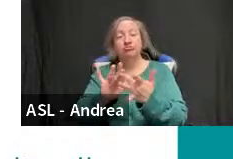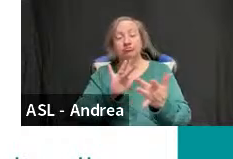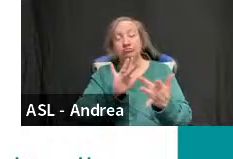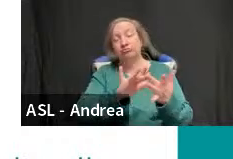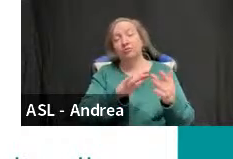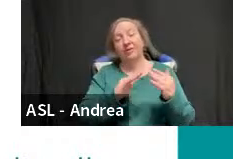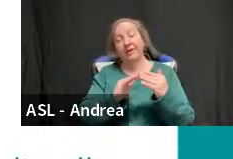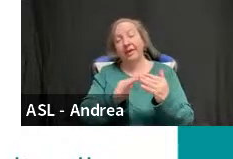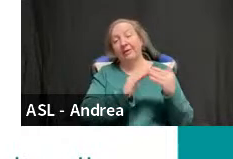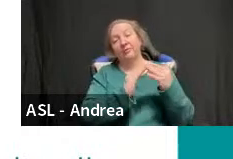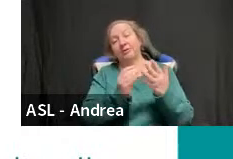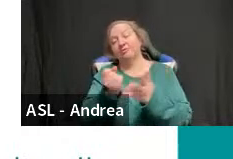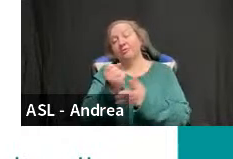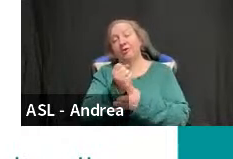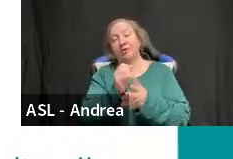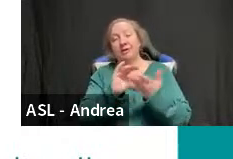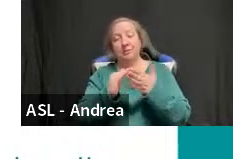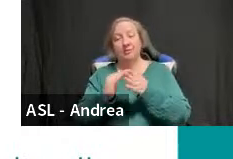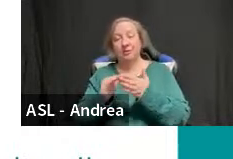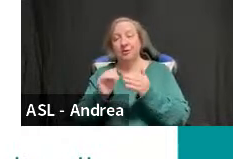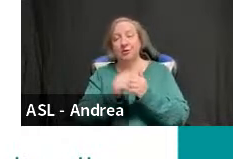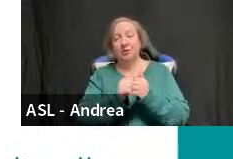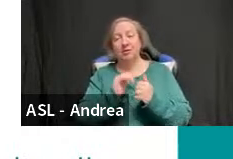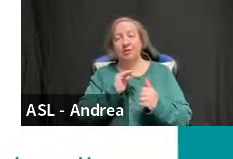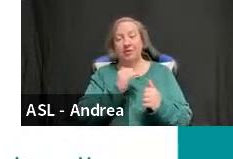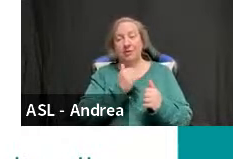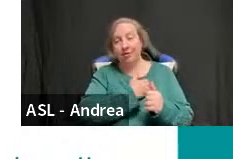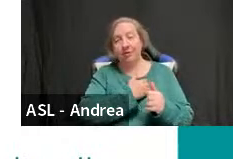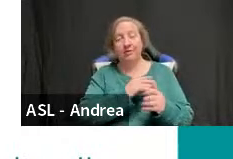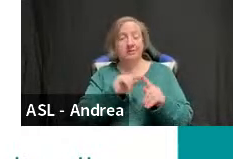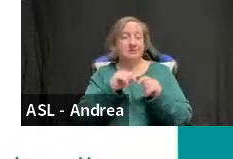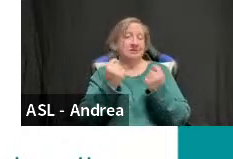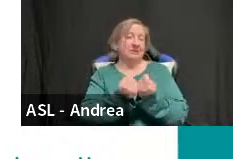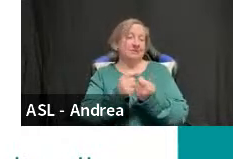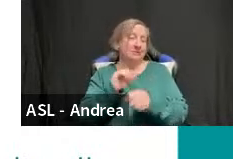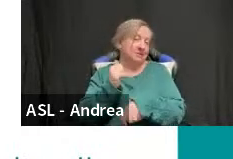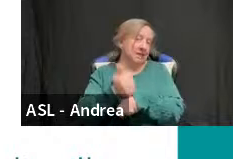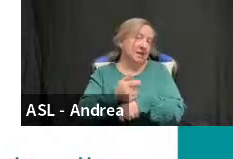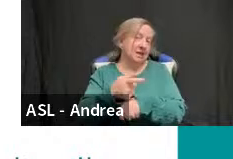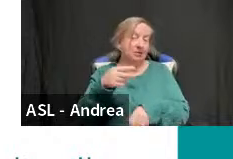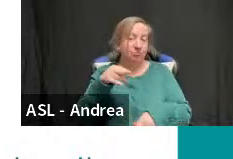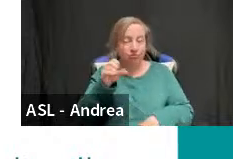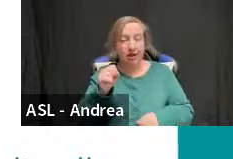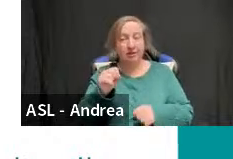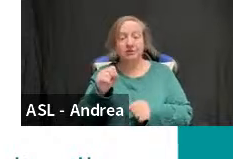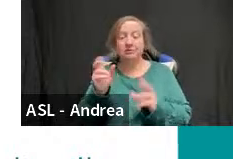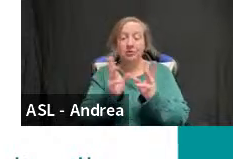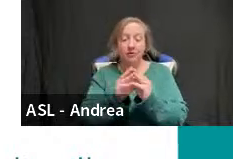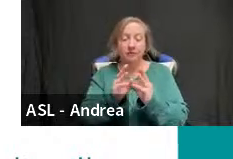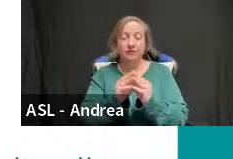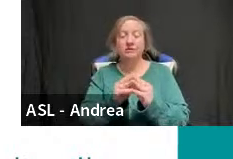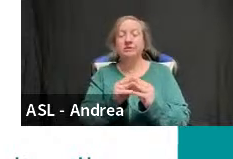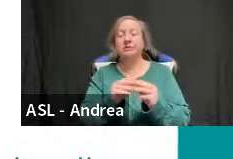priority communities with our team setting up press conferences with